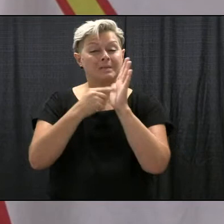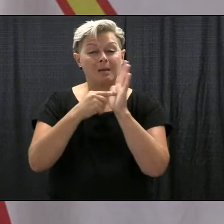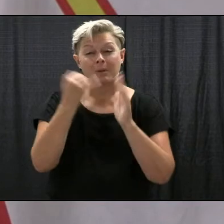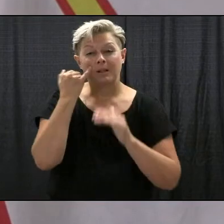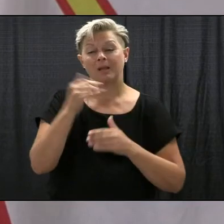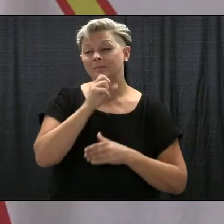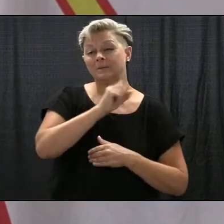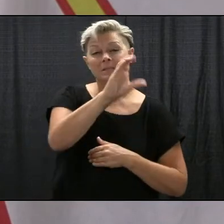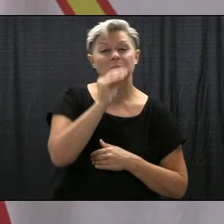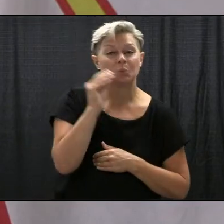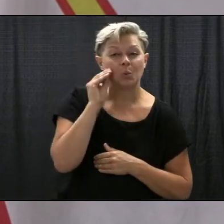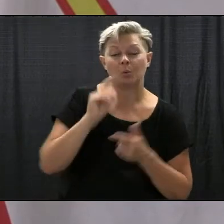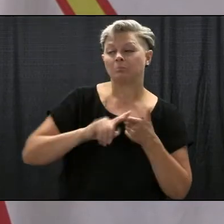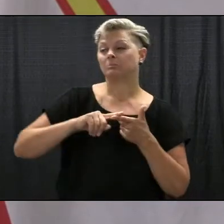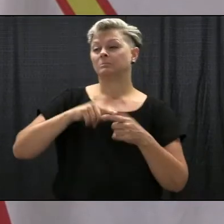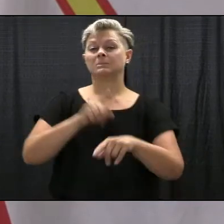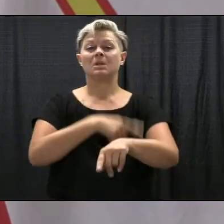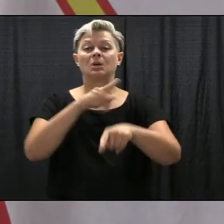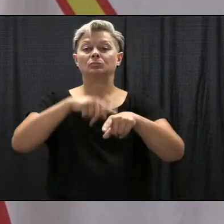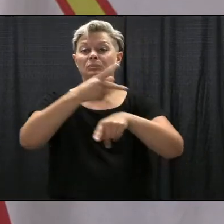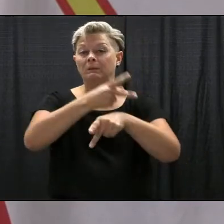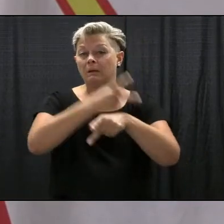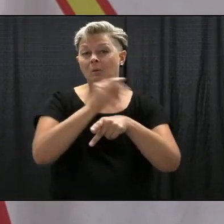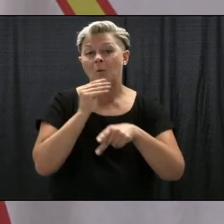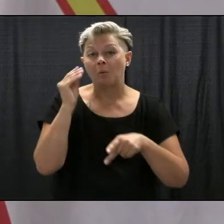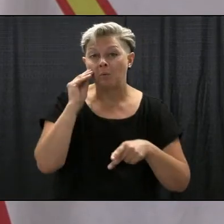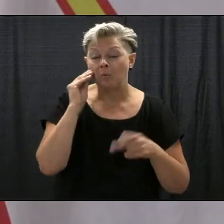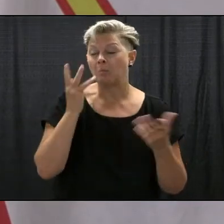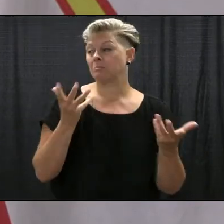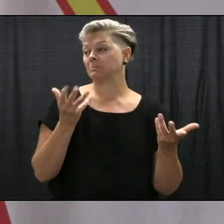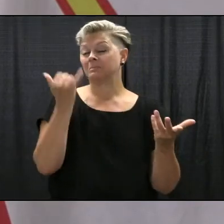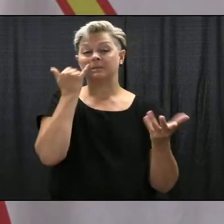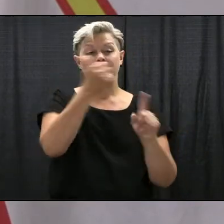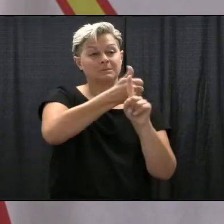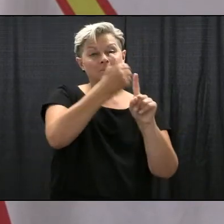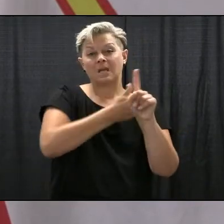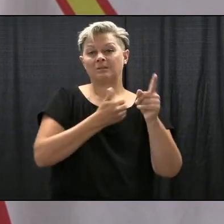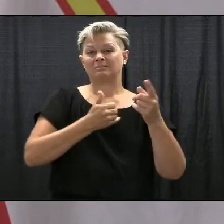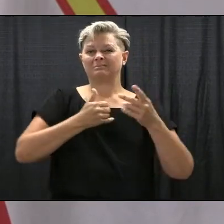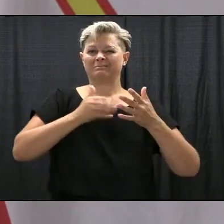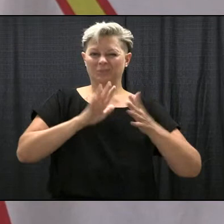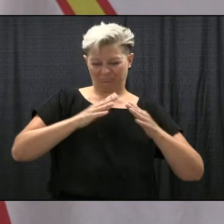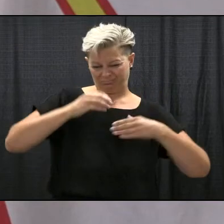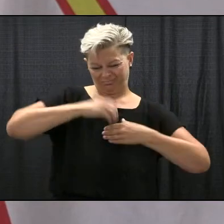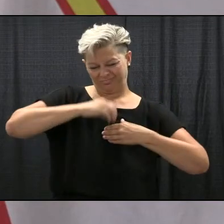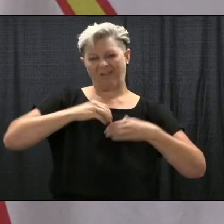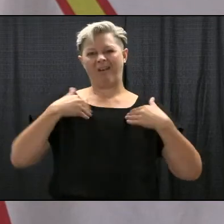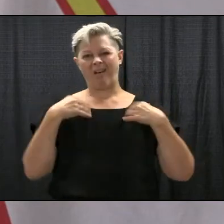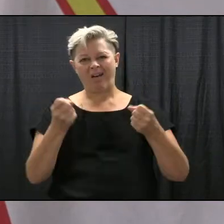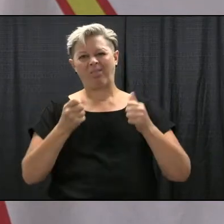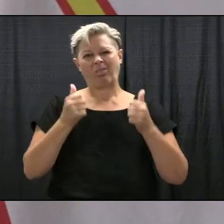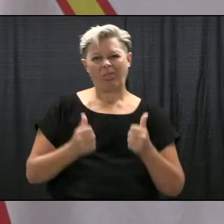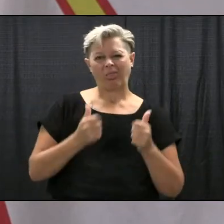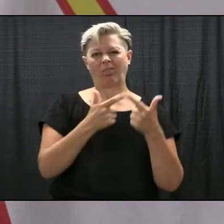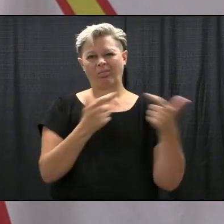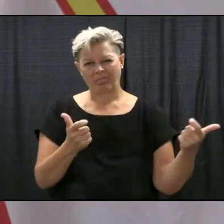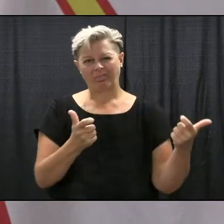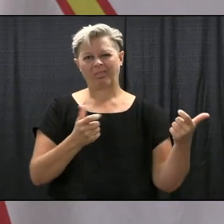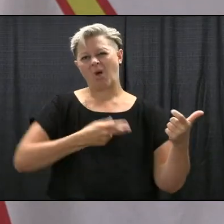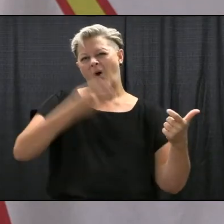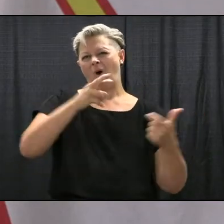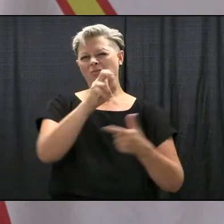care homes, those sorts of situations where, there may be people who are more vulnerable and at higher risk.